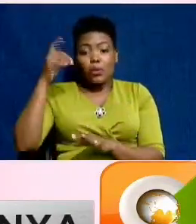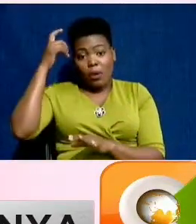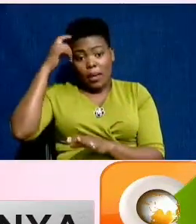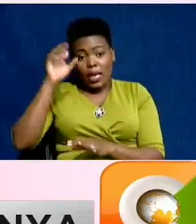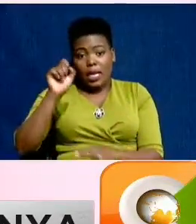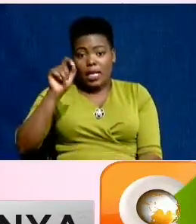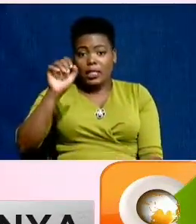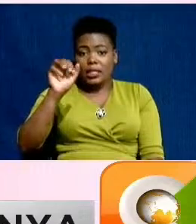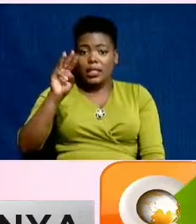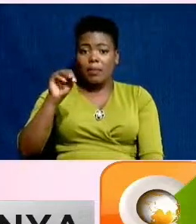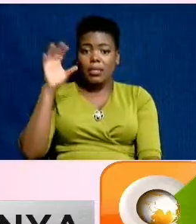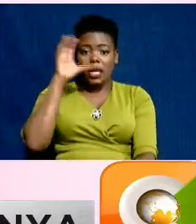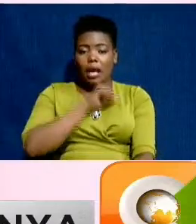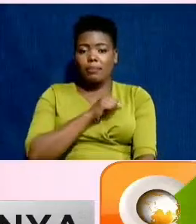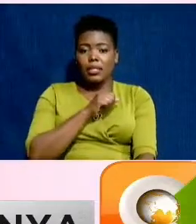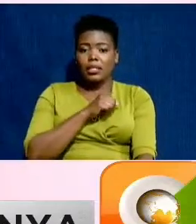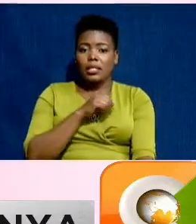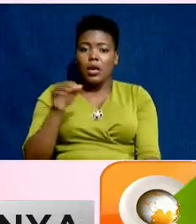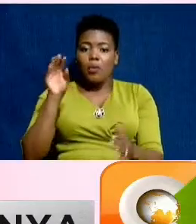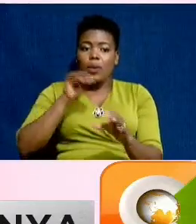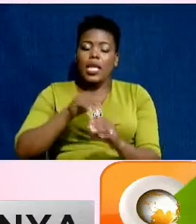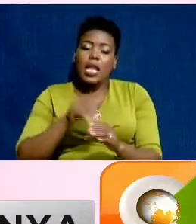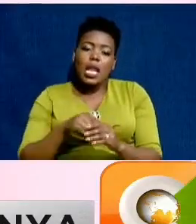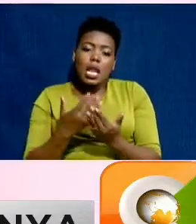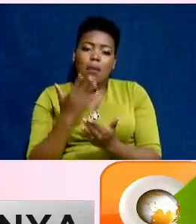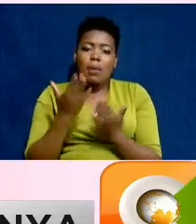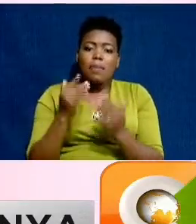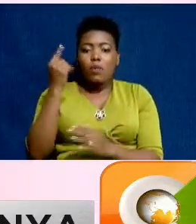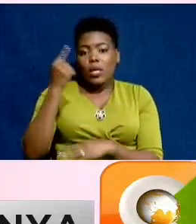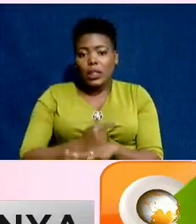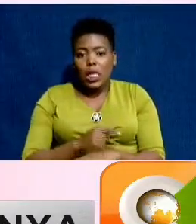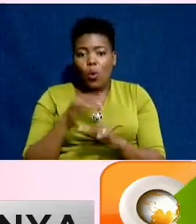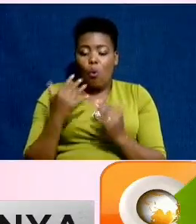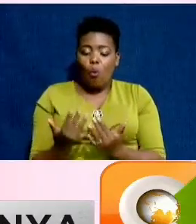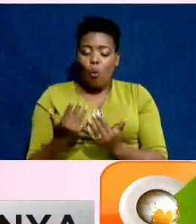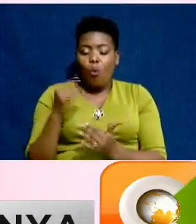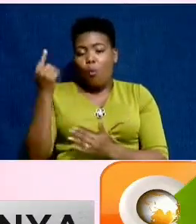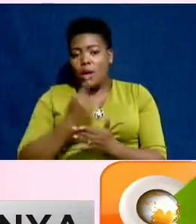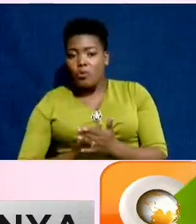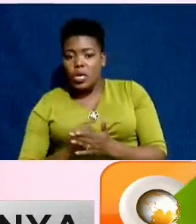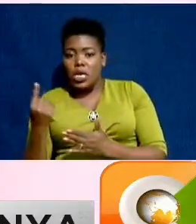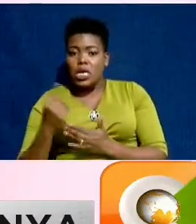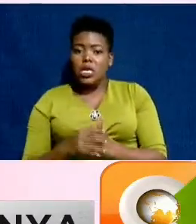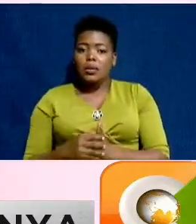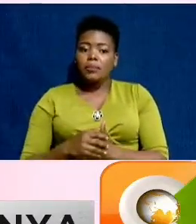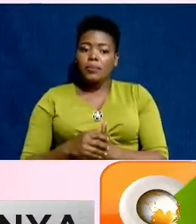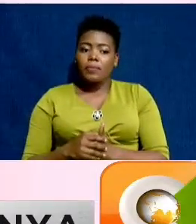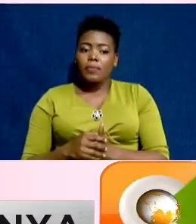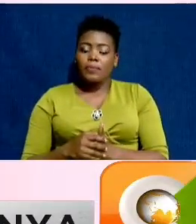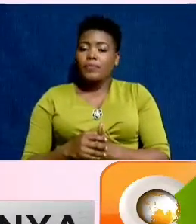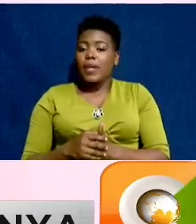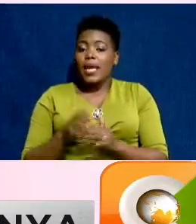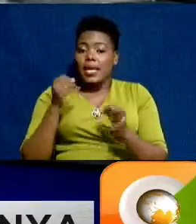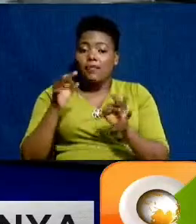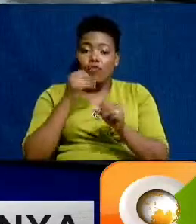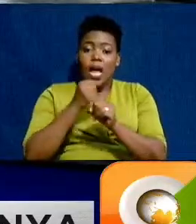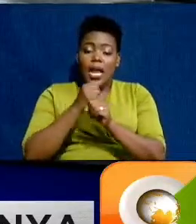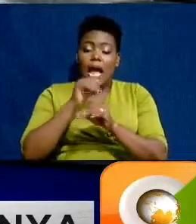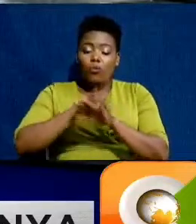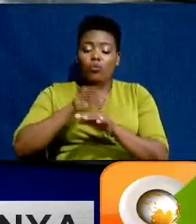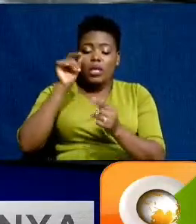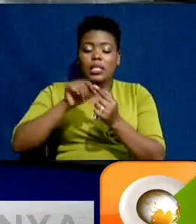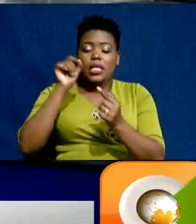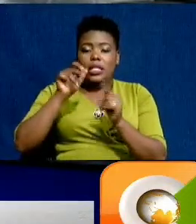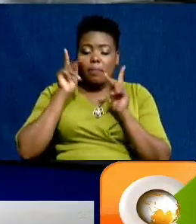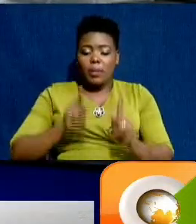brainstem reflexes are absent, within maybe a days or a week, absolutely, if you've done a very good test, the